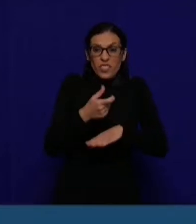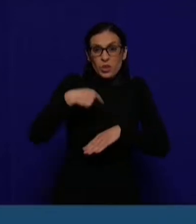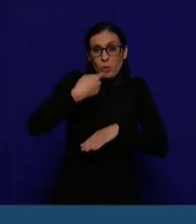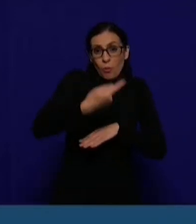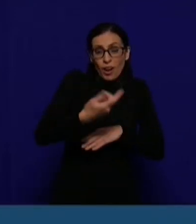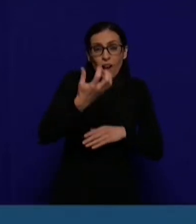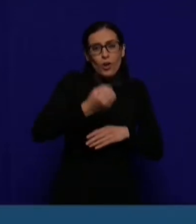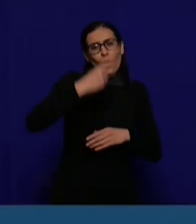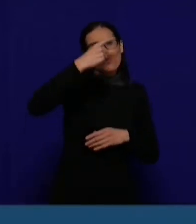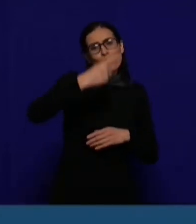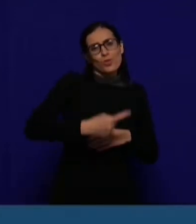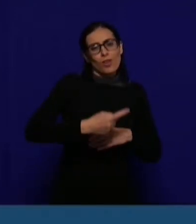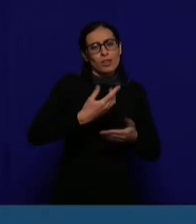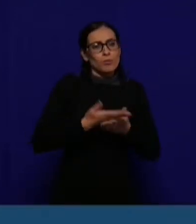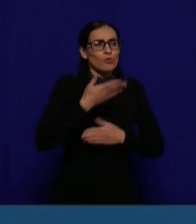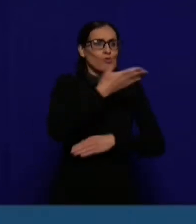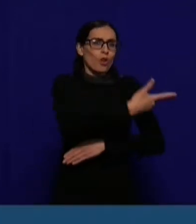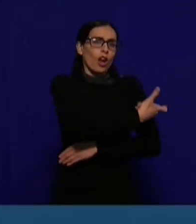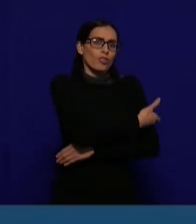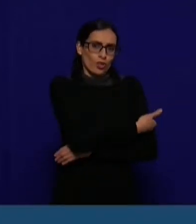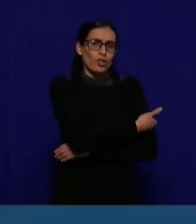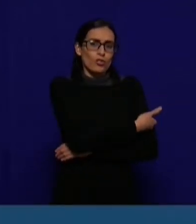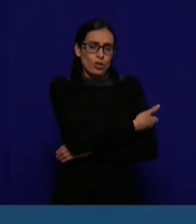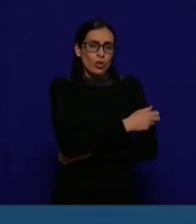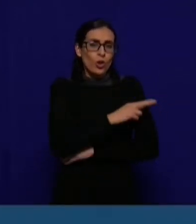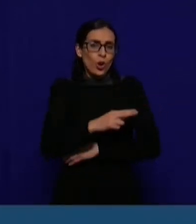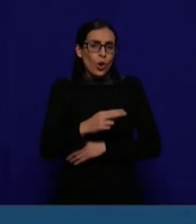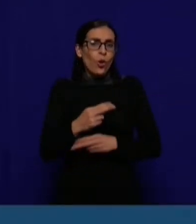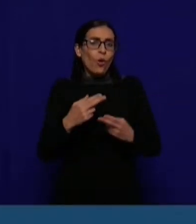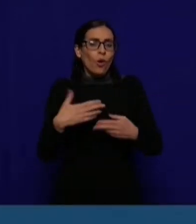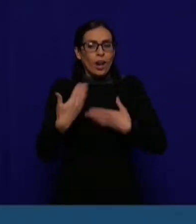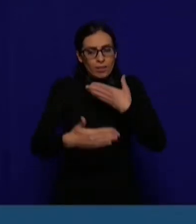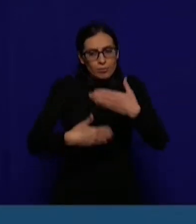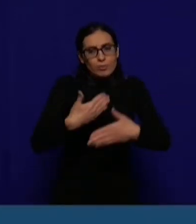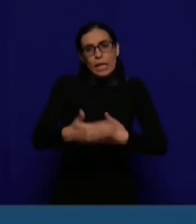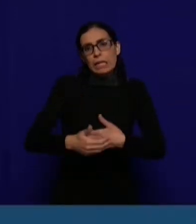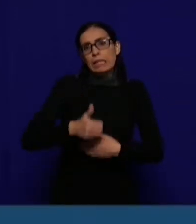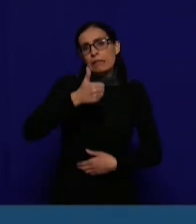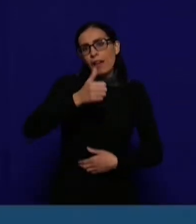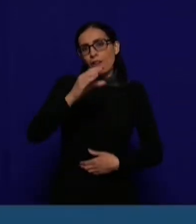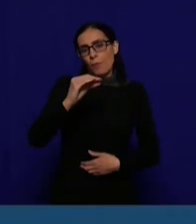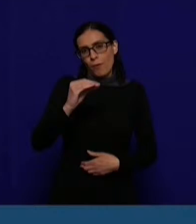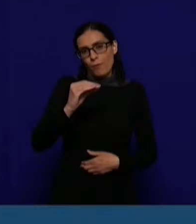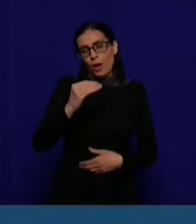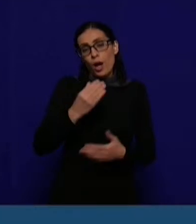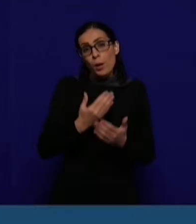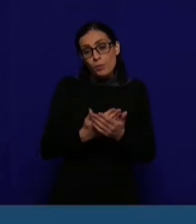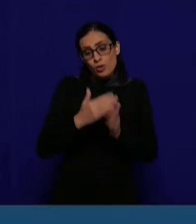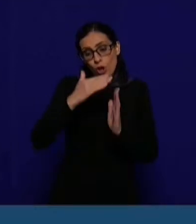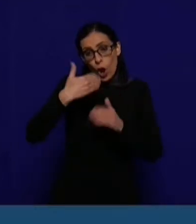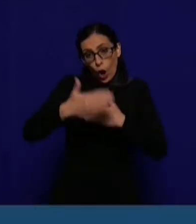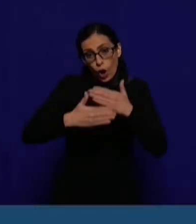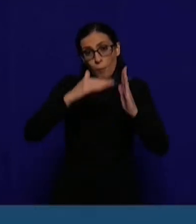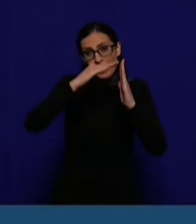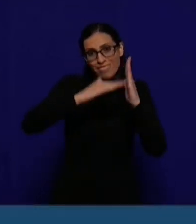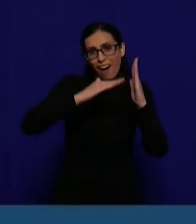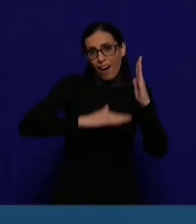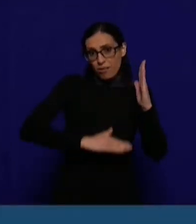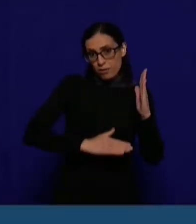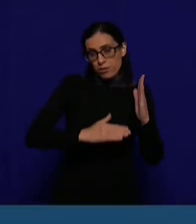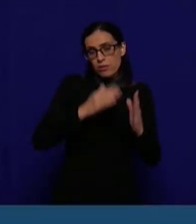jingħata mill-ewwel appuntament u allura t-tilqim għaddej tajjeb ħafna wkoll huwa importanti biex aħna nkomplu naqsu dawn l-imwiet li qed